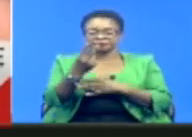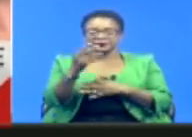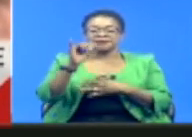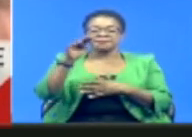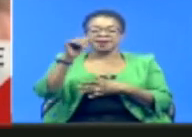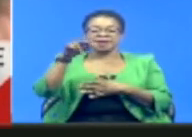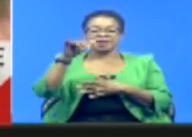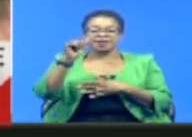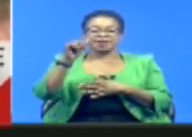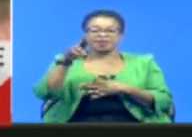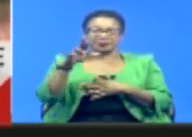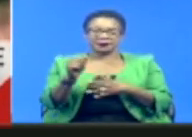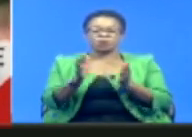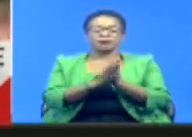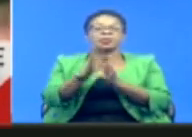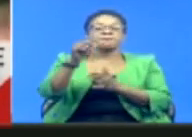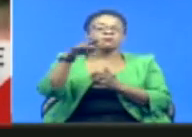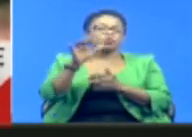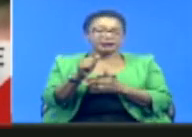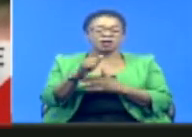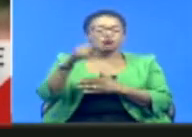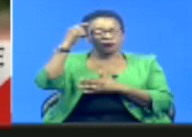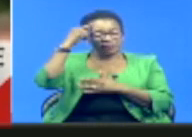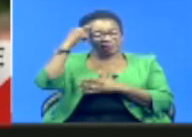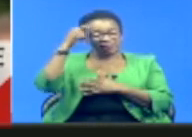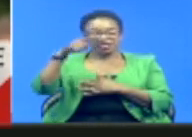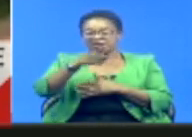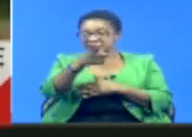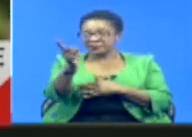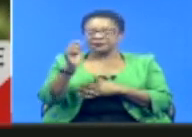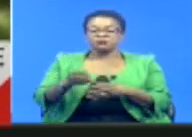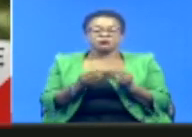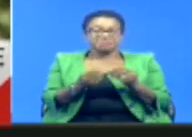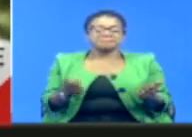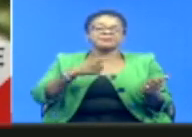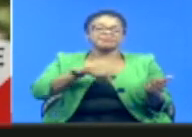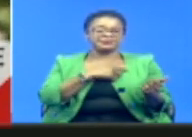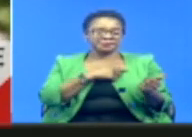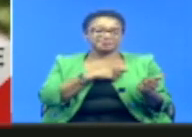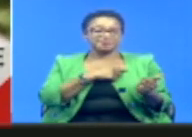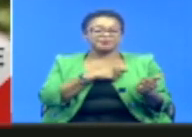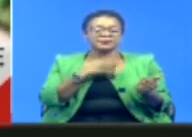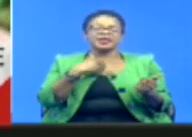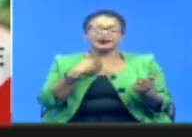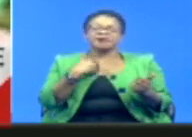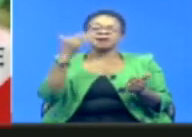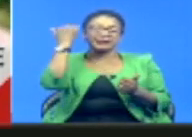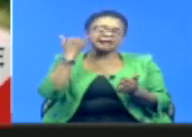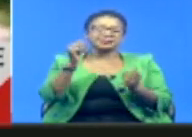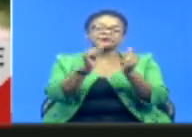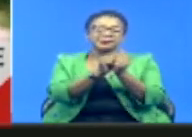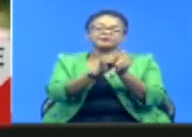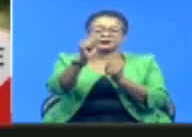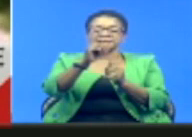Munya. Unafikiria tunaweza kushinda na hao watu kweli? Wameweka kesi 15 na hakuna kesi moja